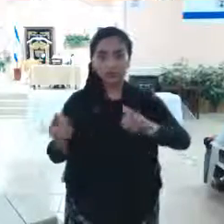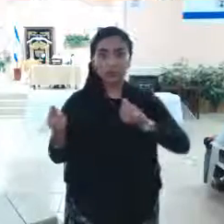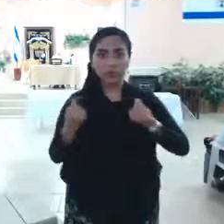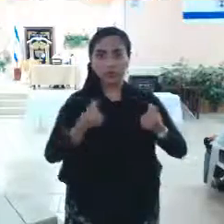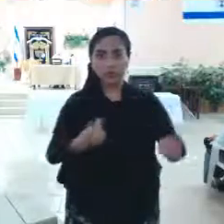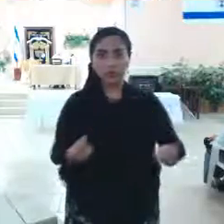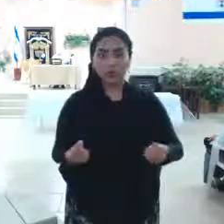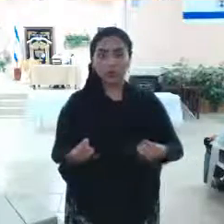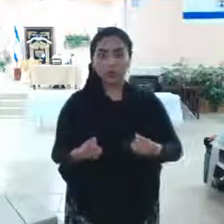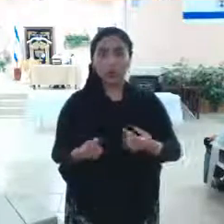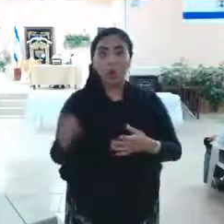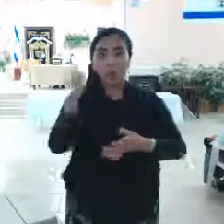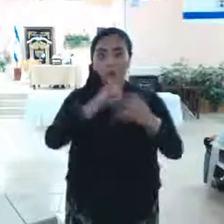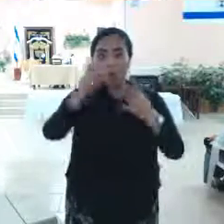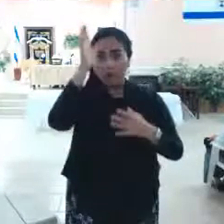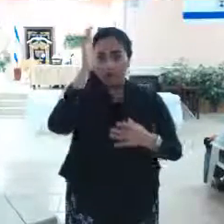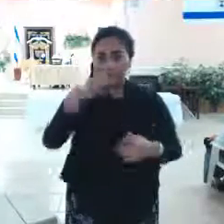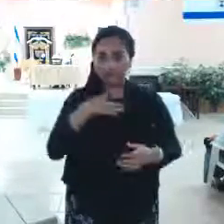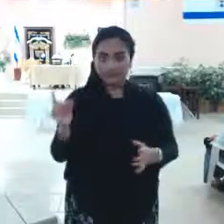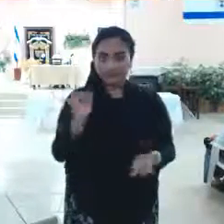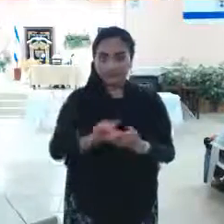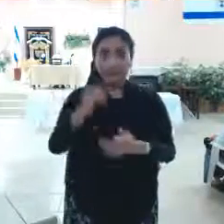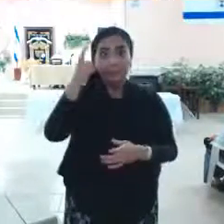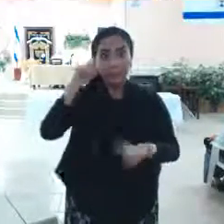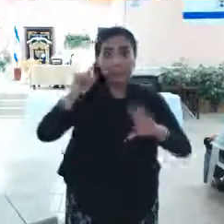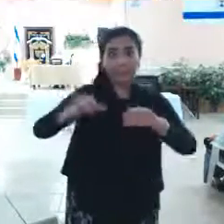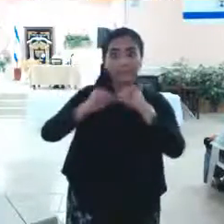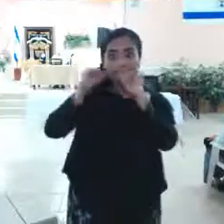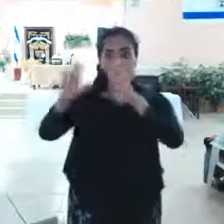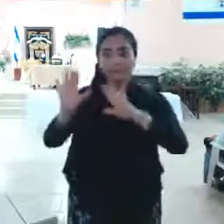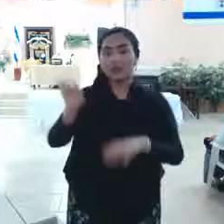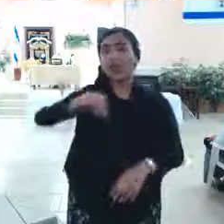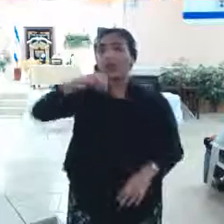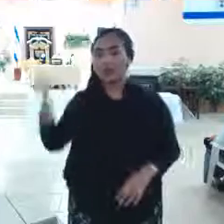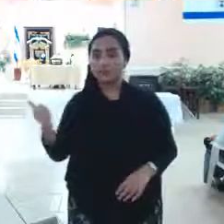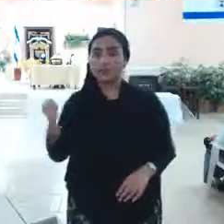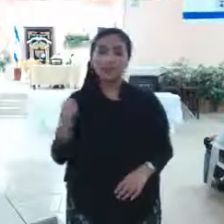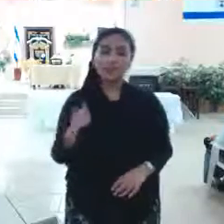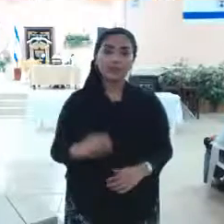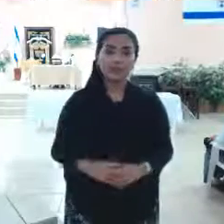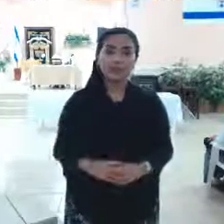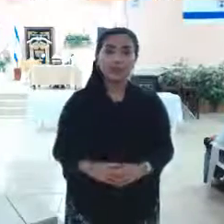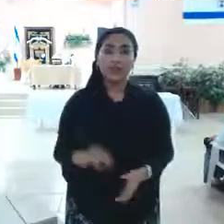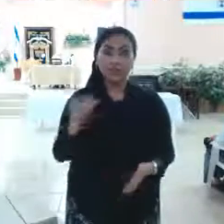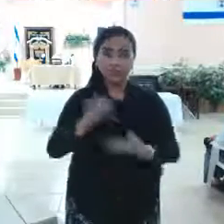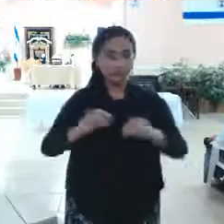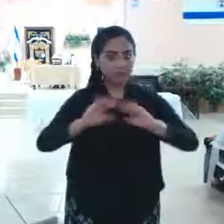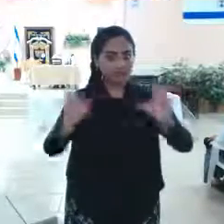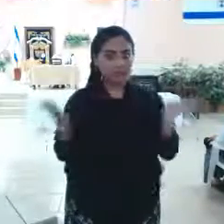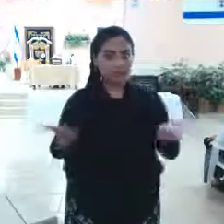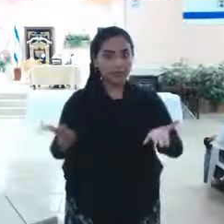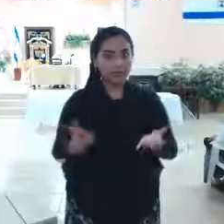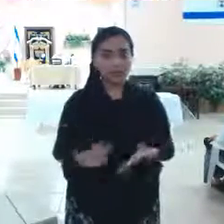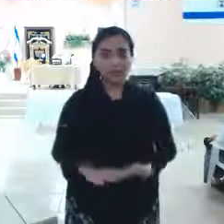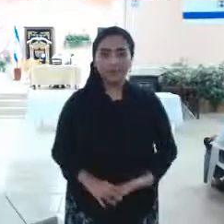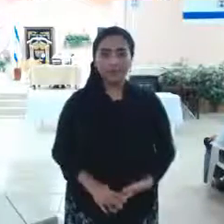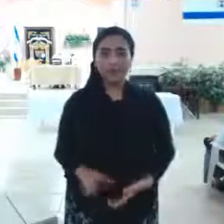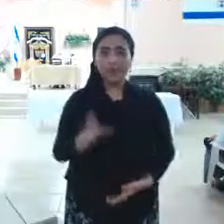do, the Eternal Father takes that to bless others. That is clear